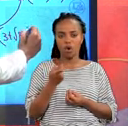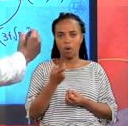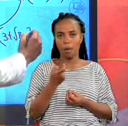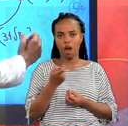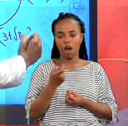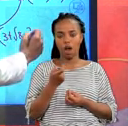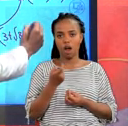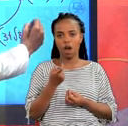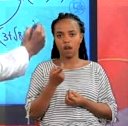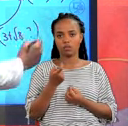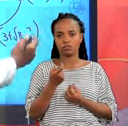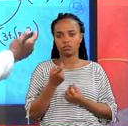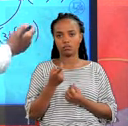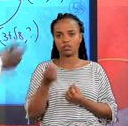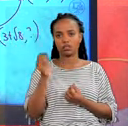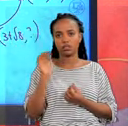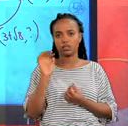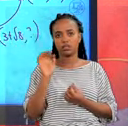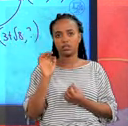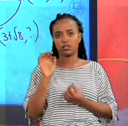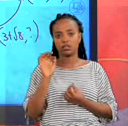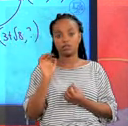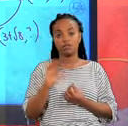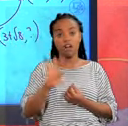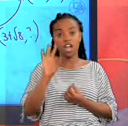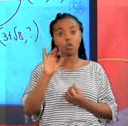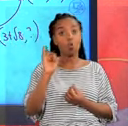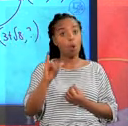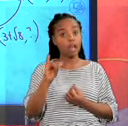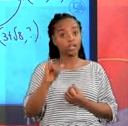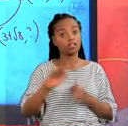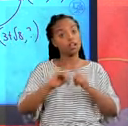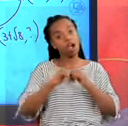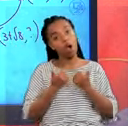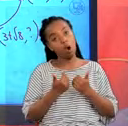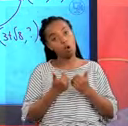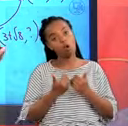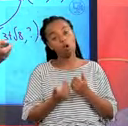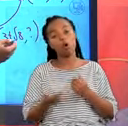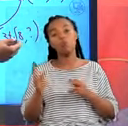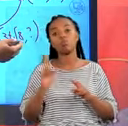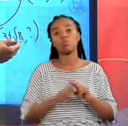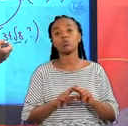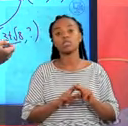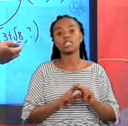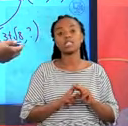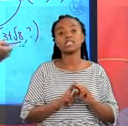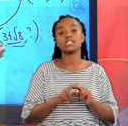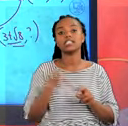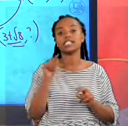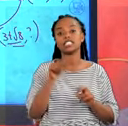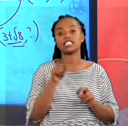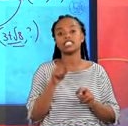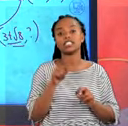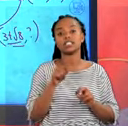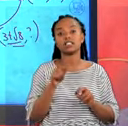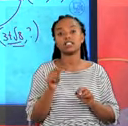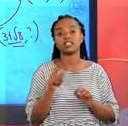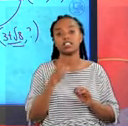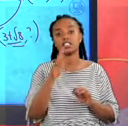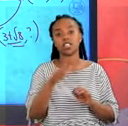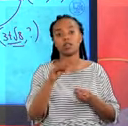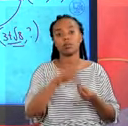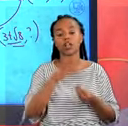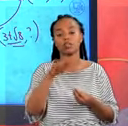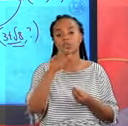comma, find y coordinate. How? Put this value, 3 plus square root